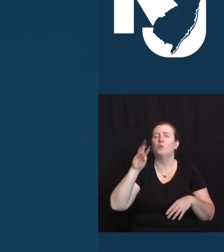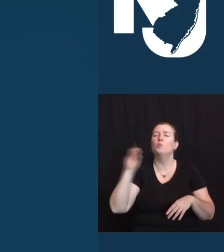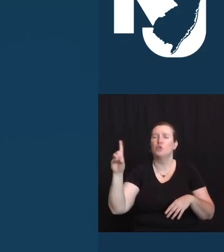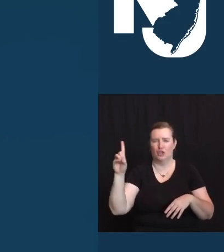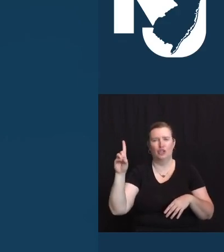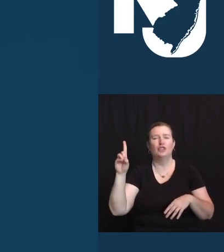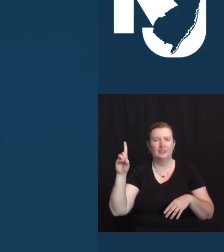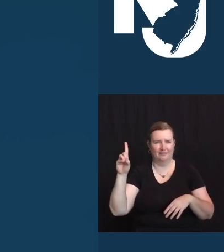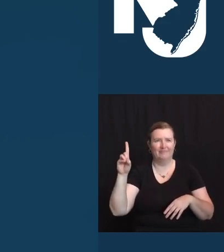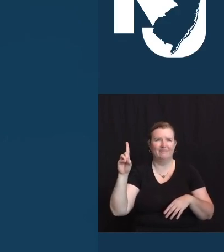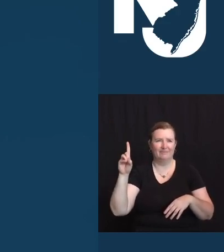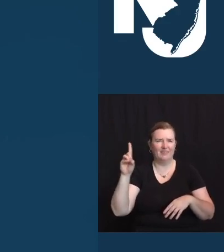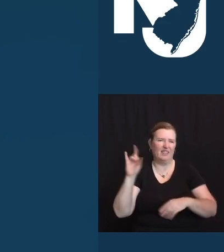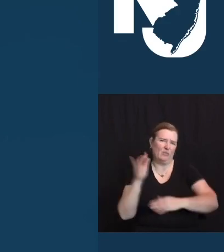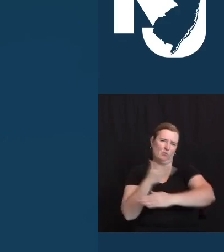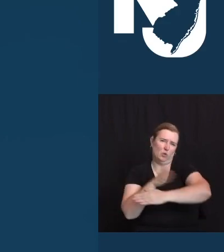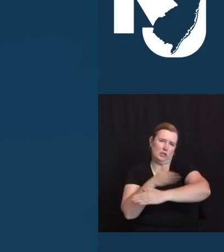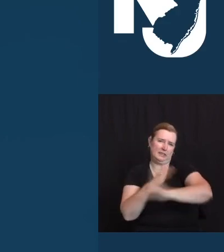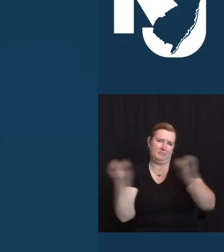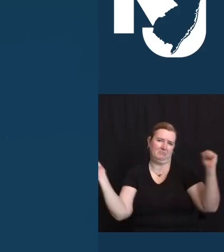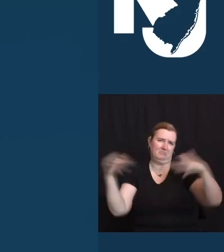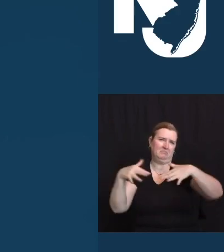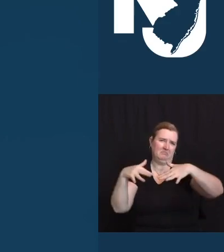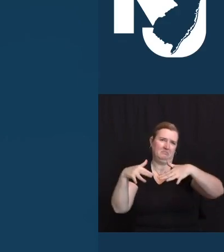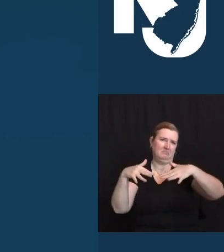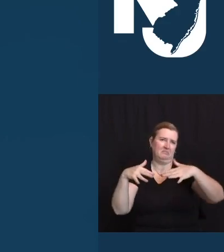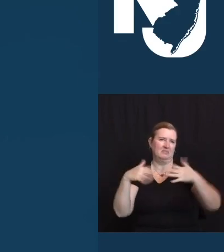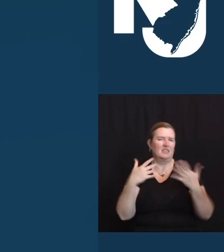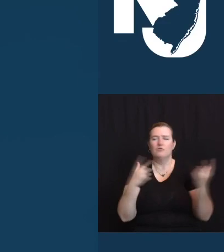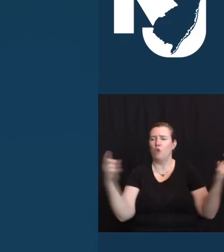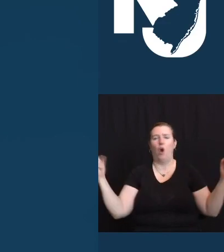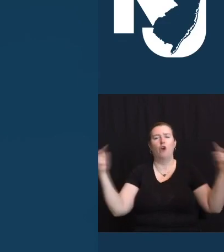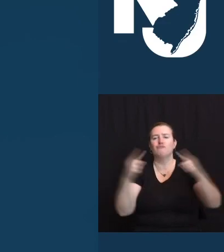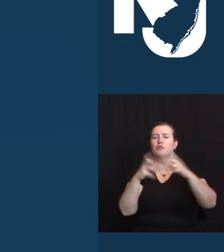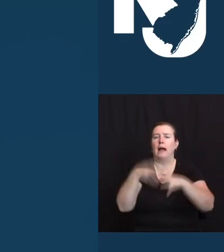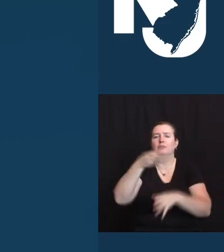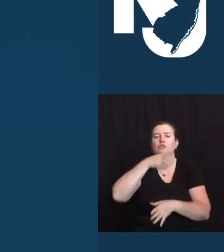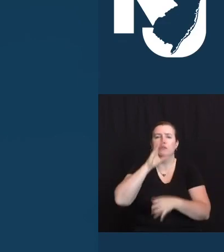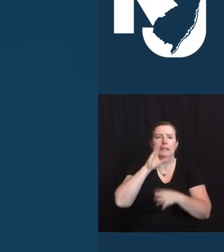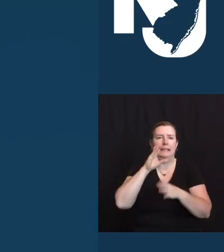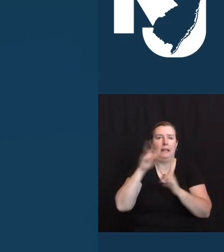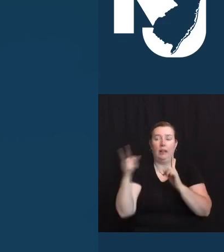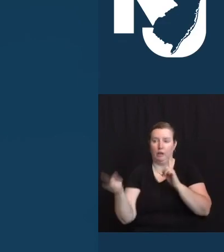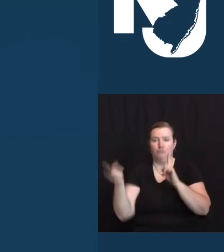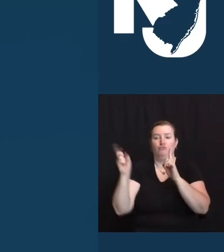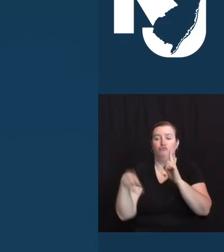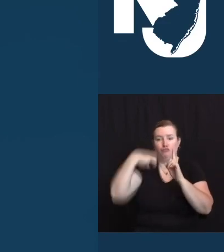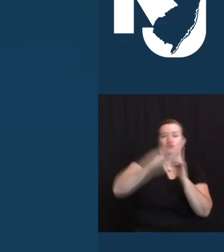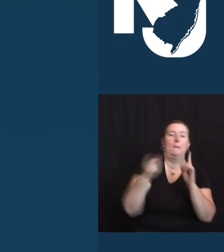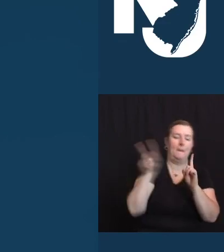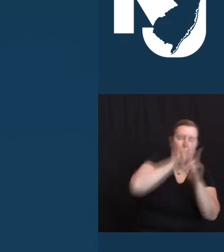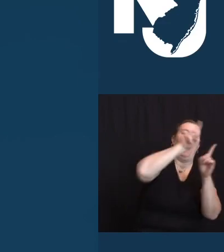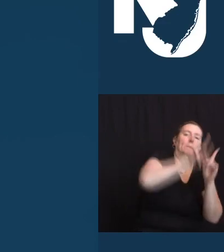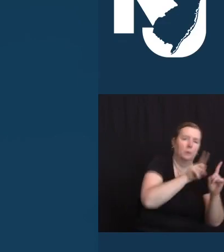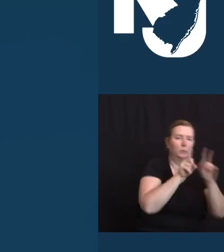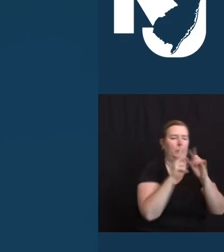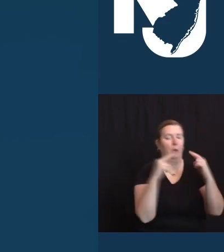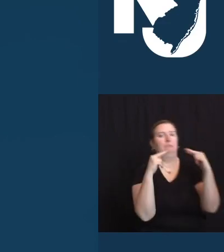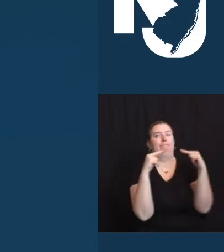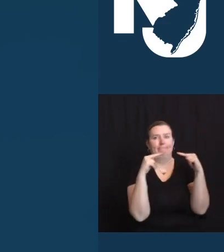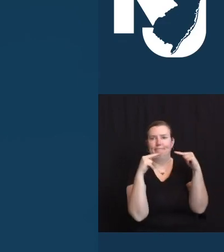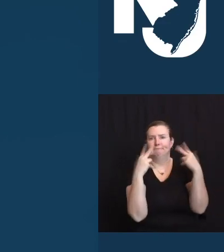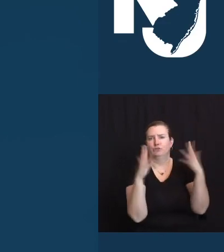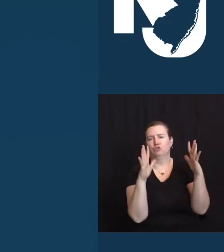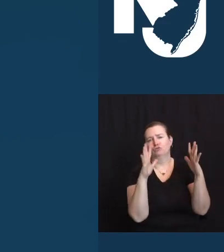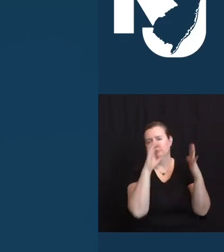over Jane. And that's the beginning of an extraordinary relationship. So may both of their memories be a blessing, and as our